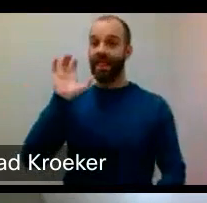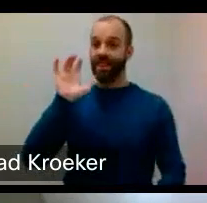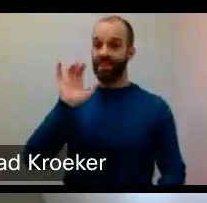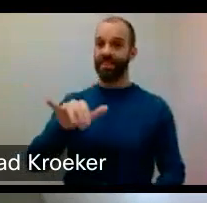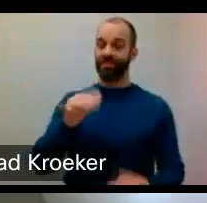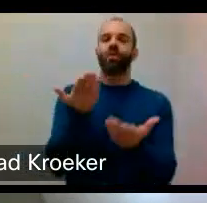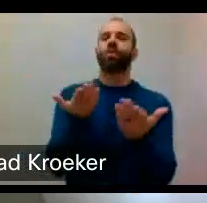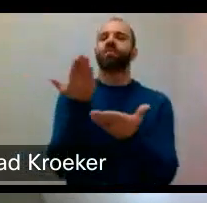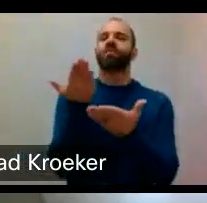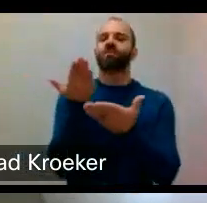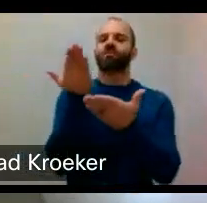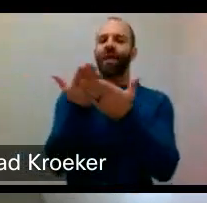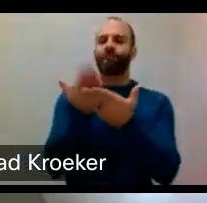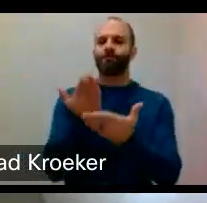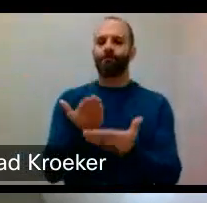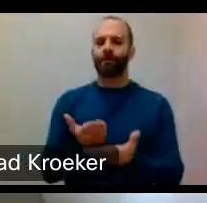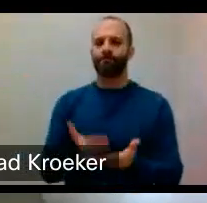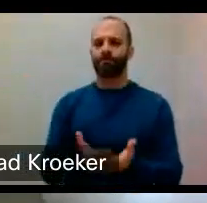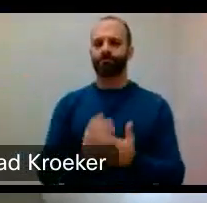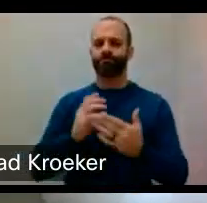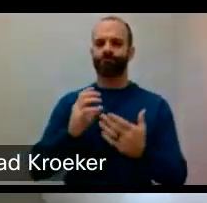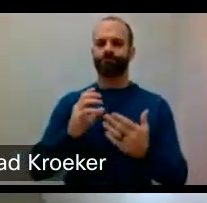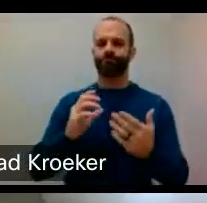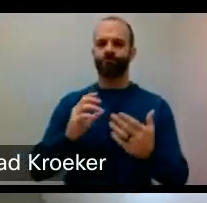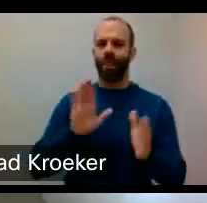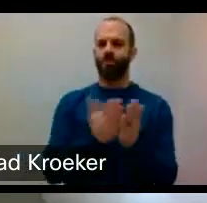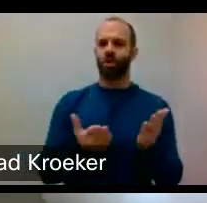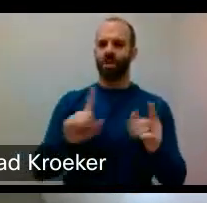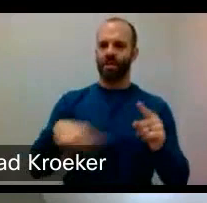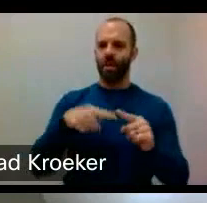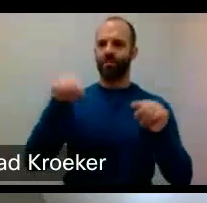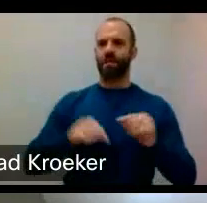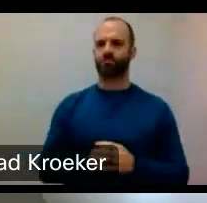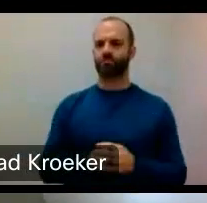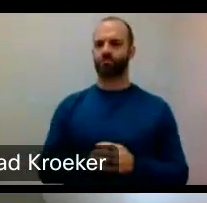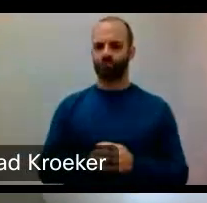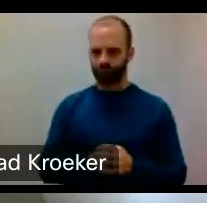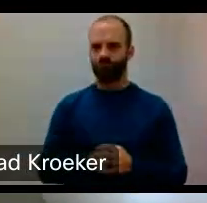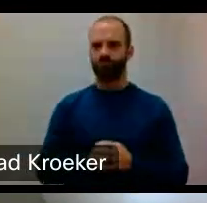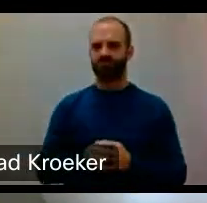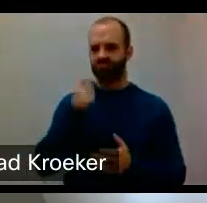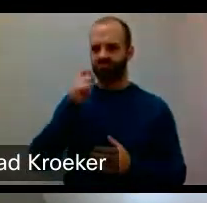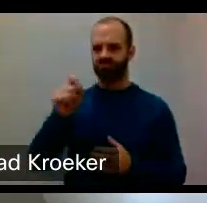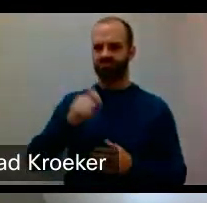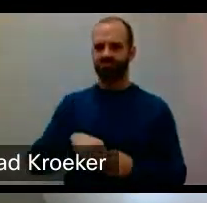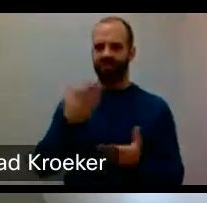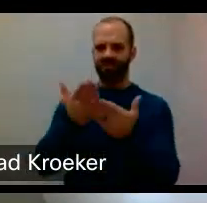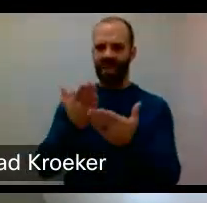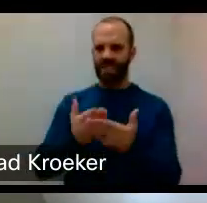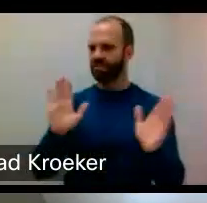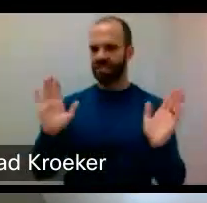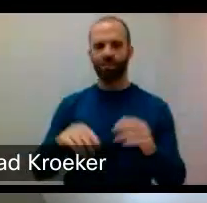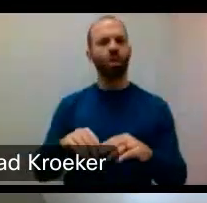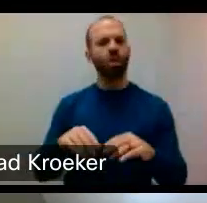book or a summary of the book, well, that is okay. That's part of it, absolutely. You have